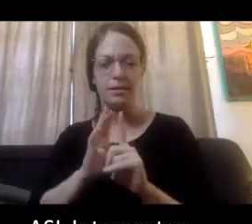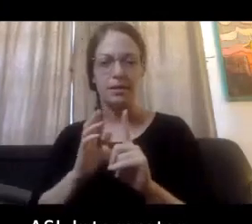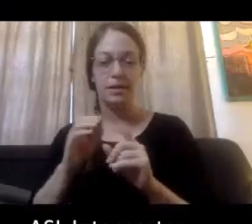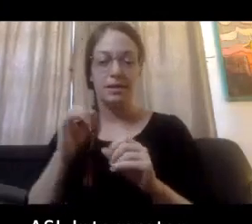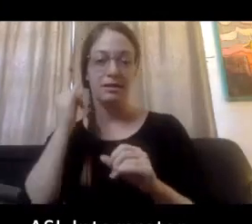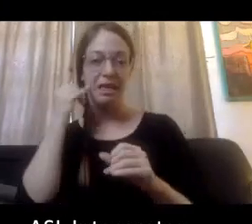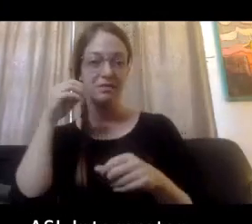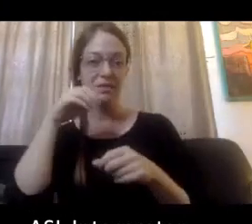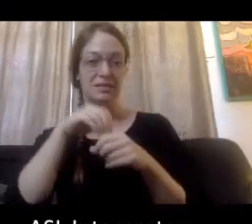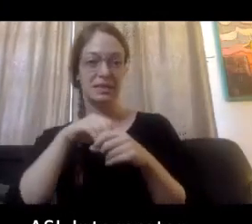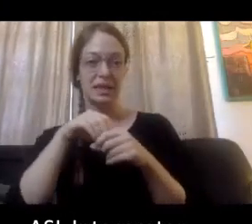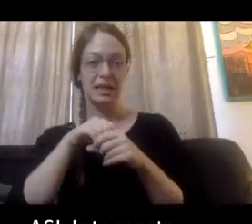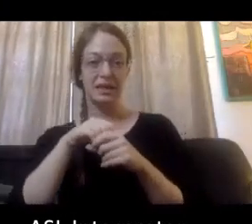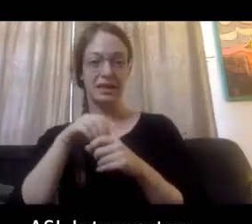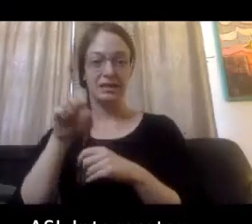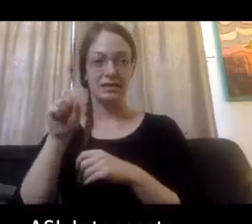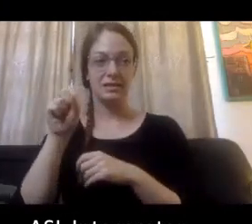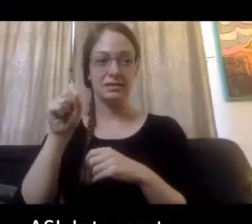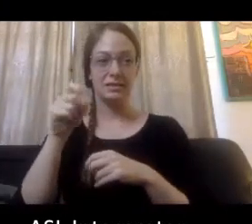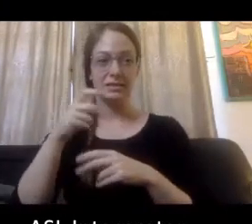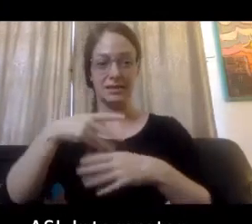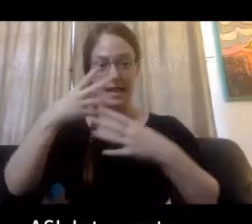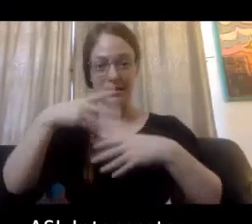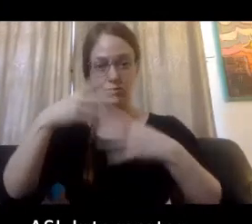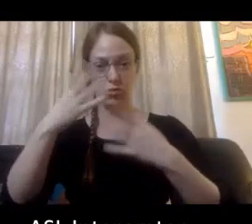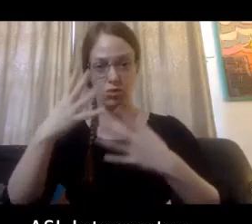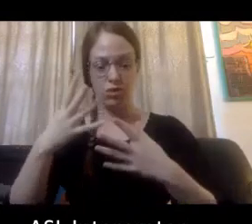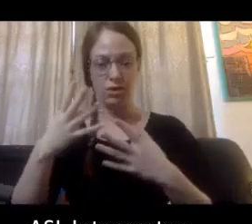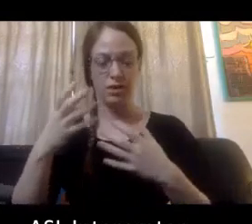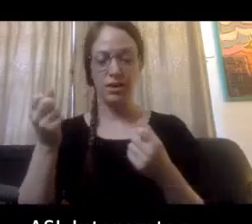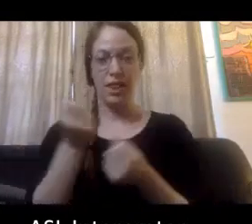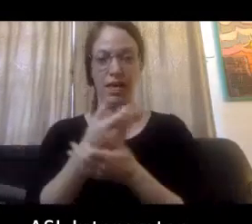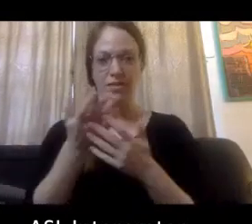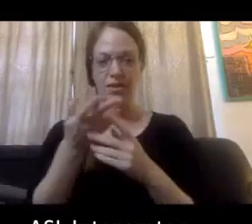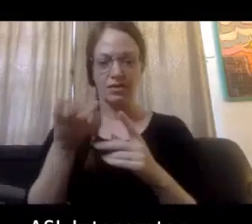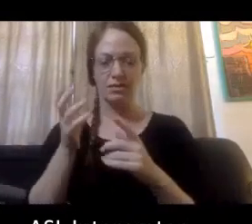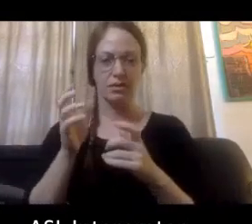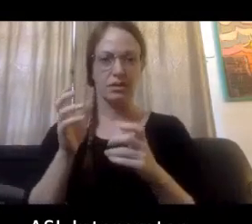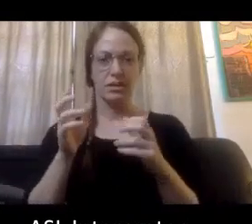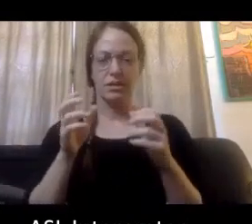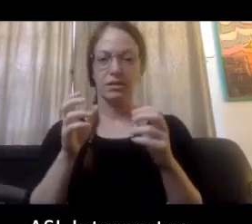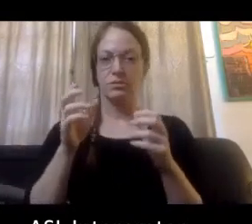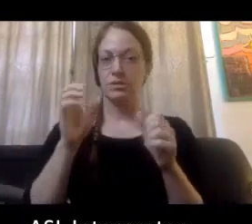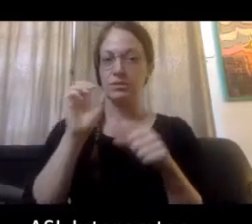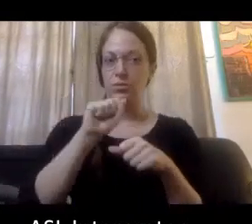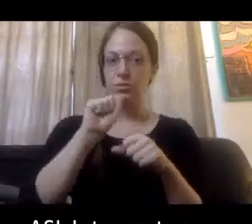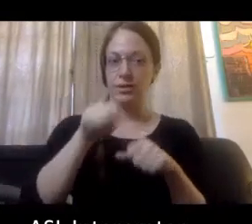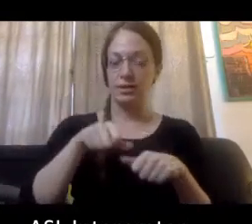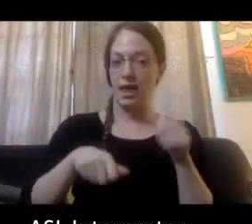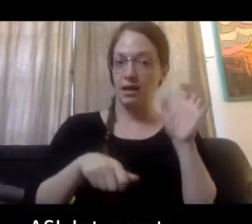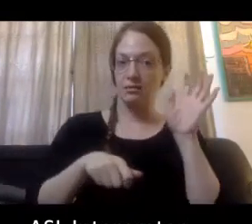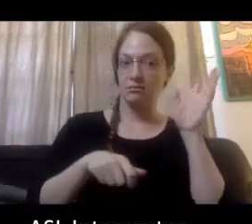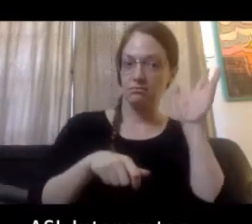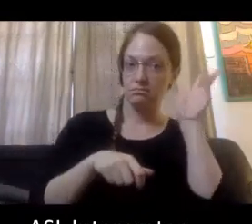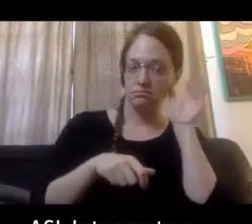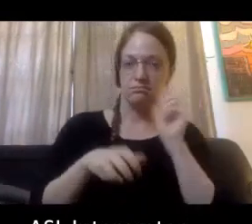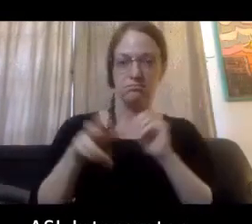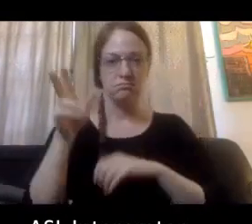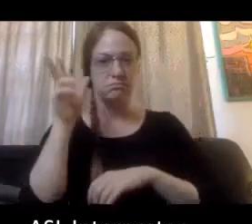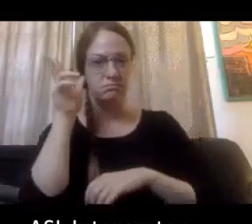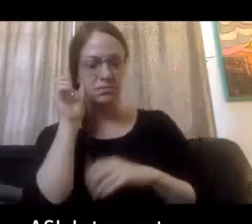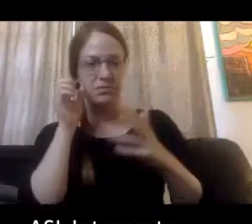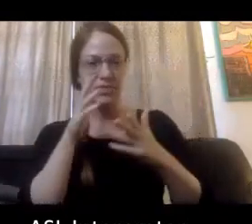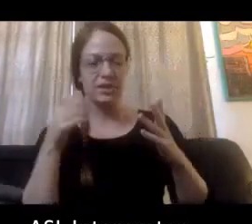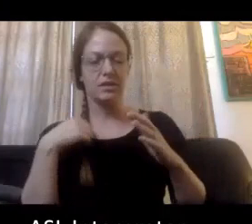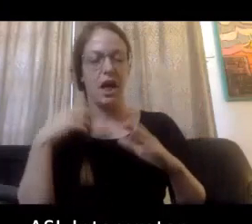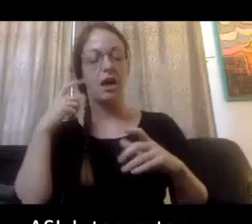is a side view. So you put things in front of you in your right ear, things behind you in your left ear. And I actually came up with this when I was half asleep one night and was dozing off